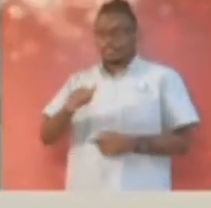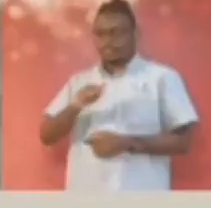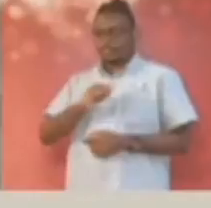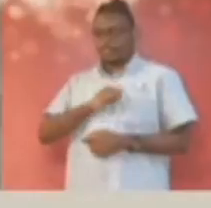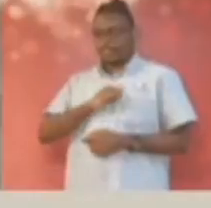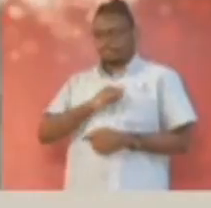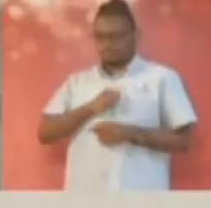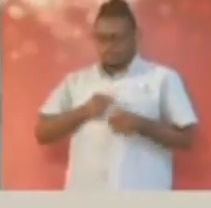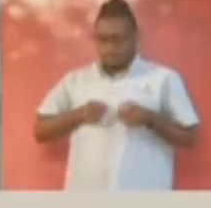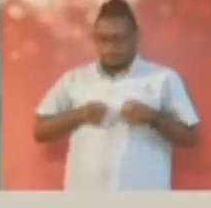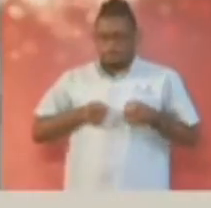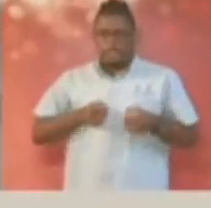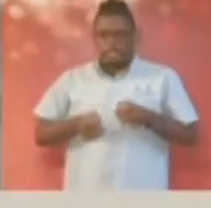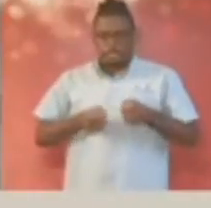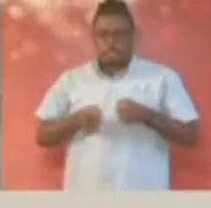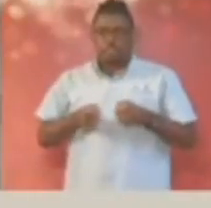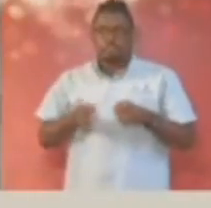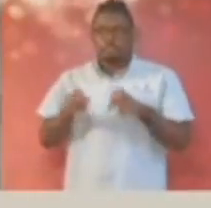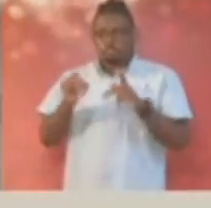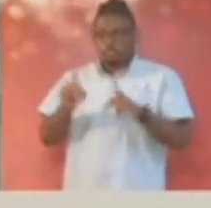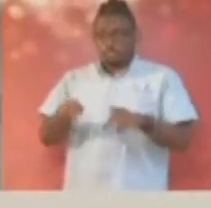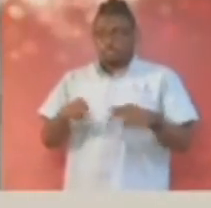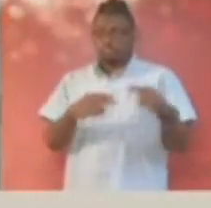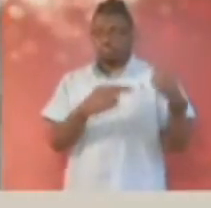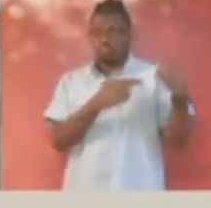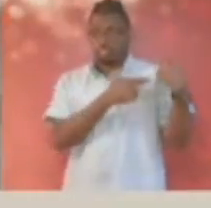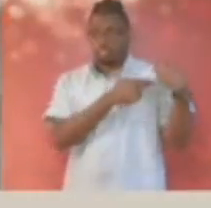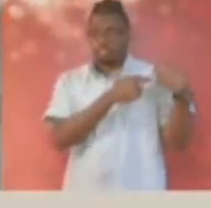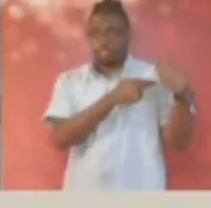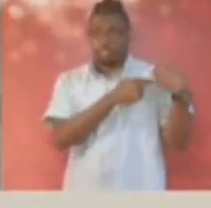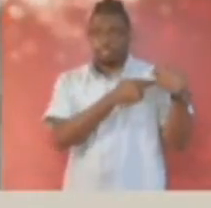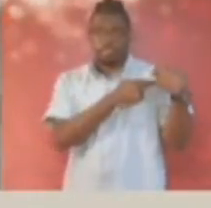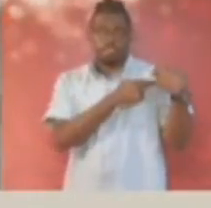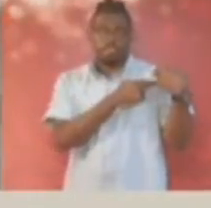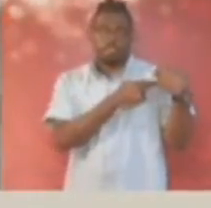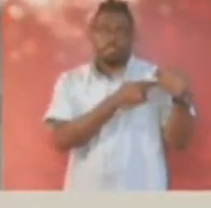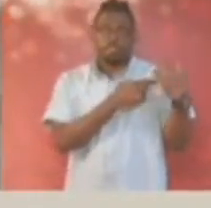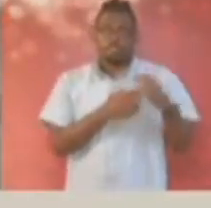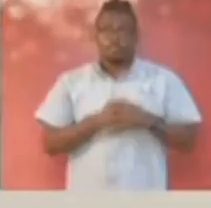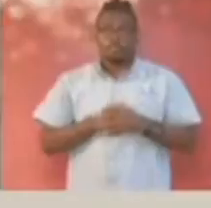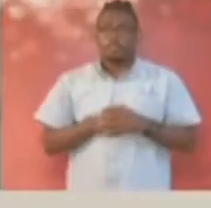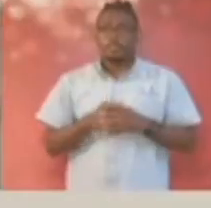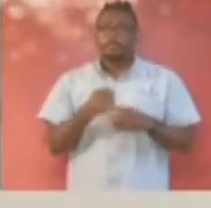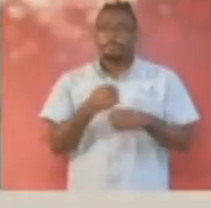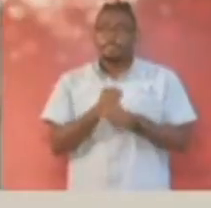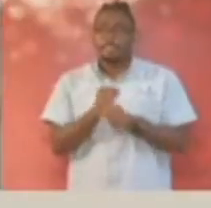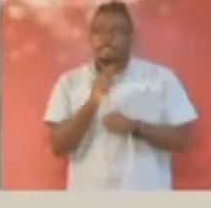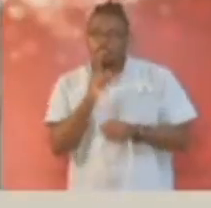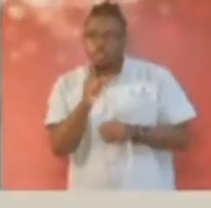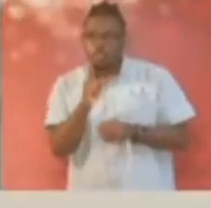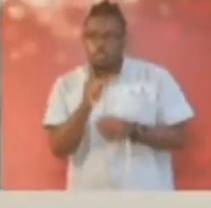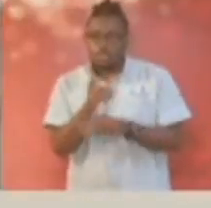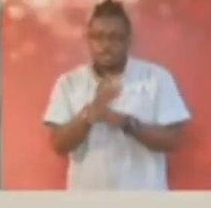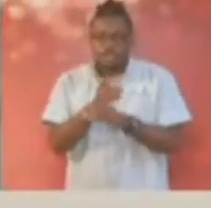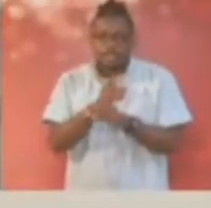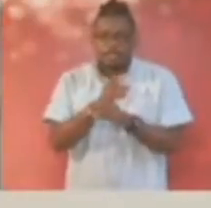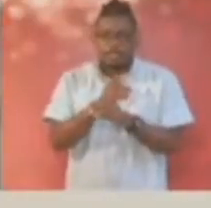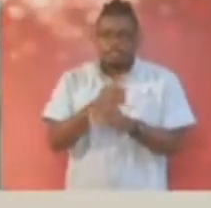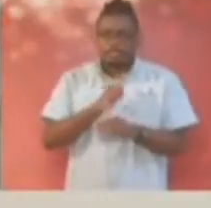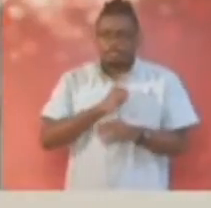to a key mechanism for addressing this burgeoning and rising